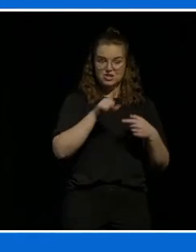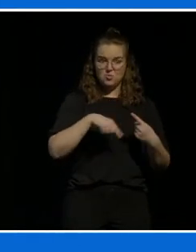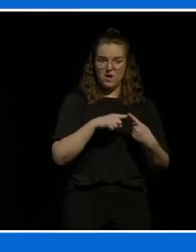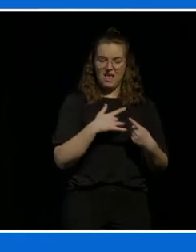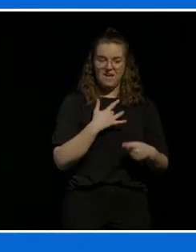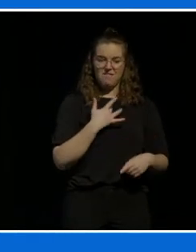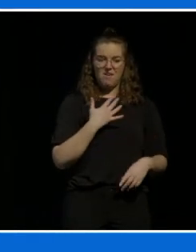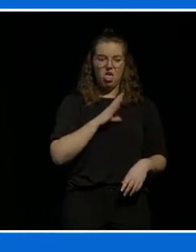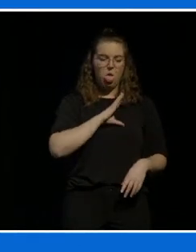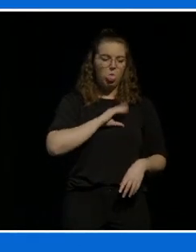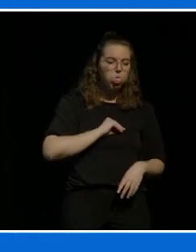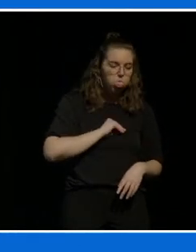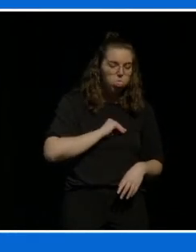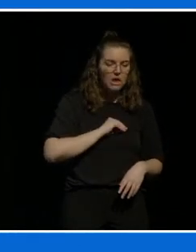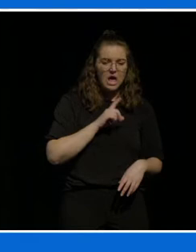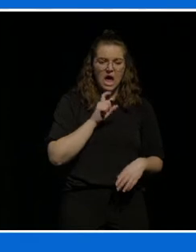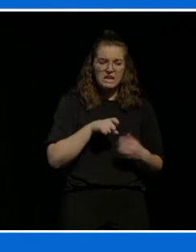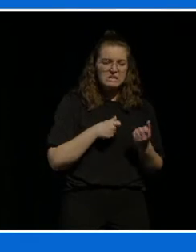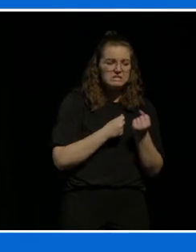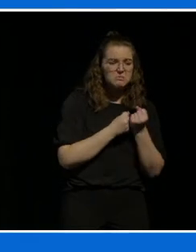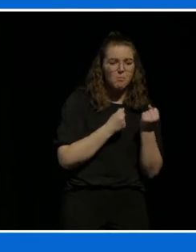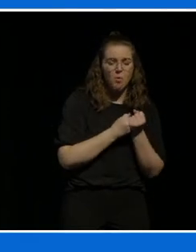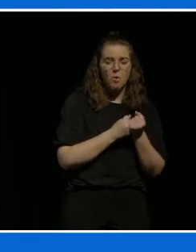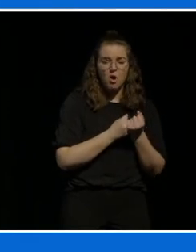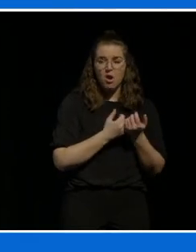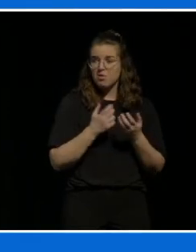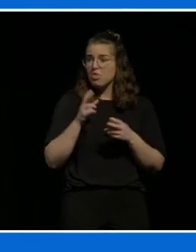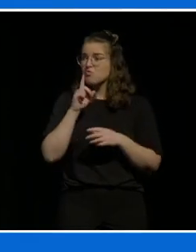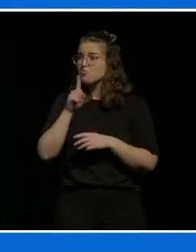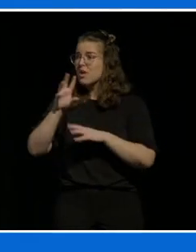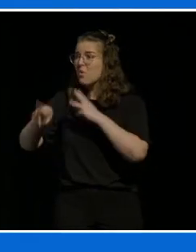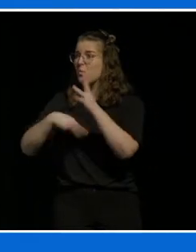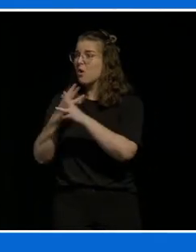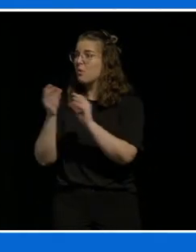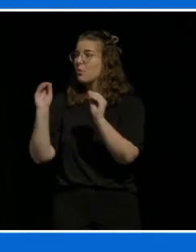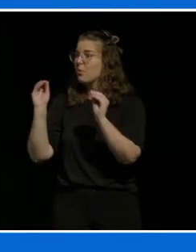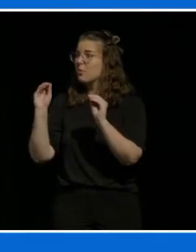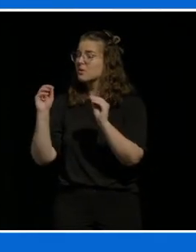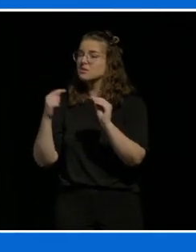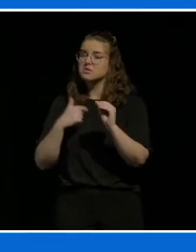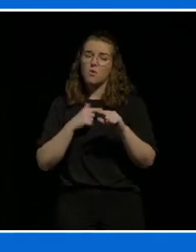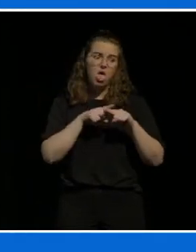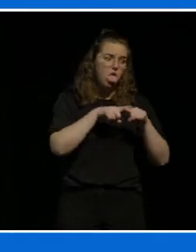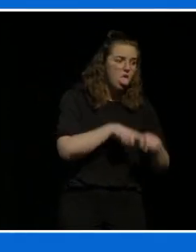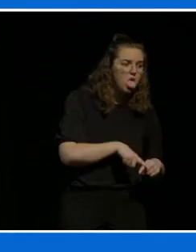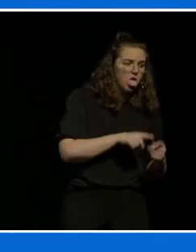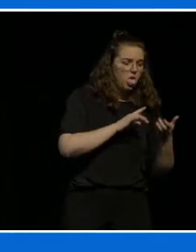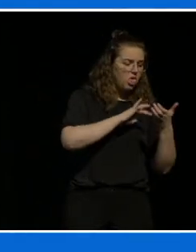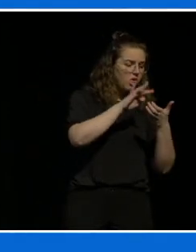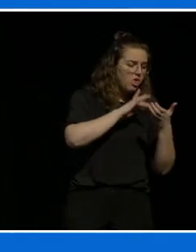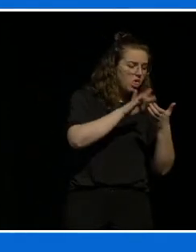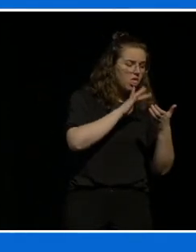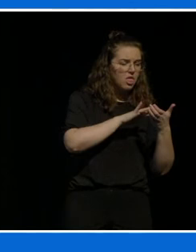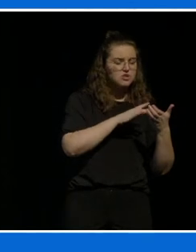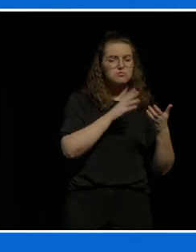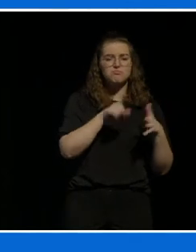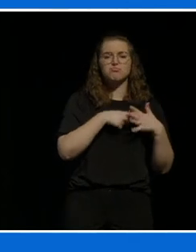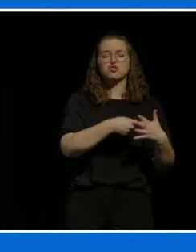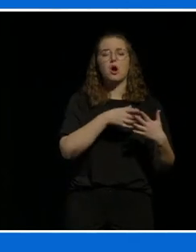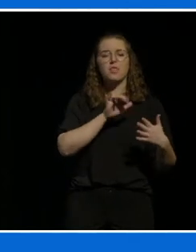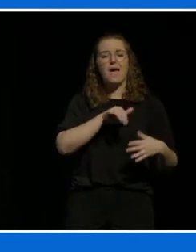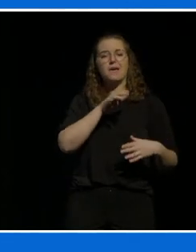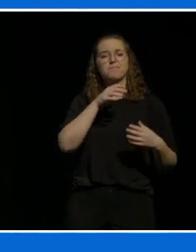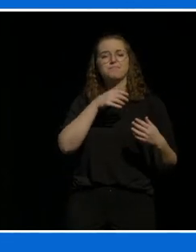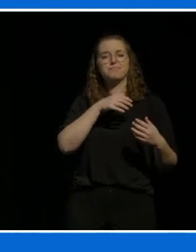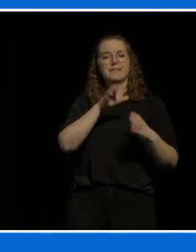was seeking emotional support in the real world, but I couldn't get it there. So I relied on the false dopamine hits that tech gave to me. And then from there,